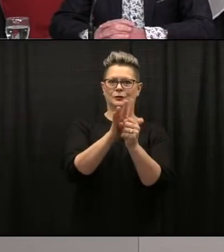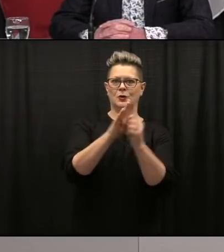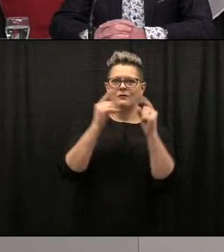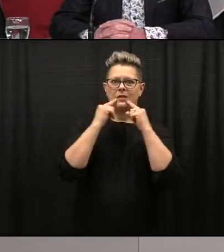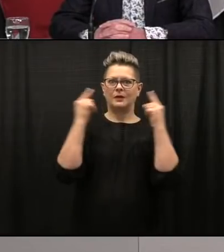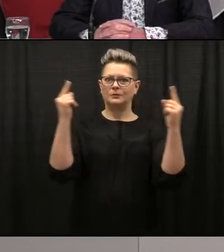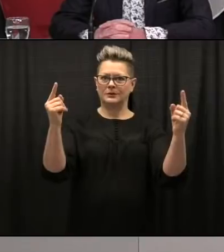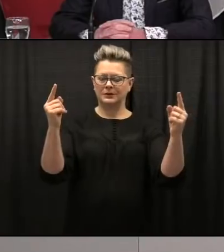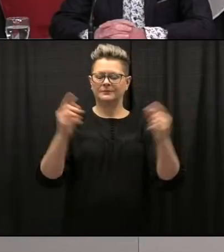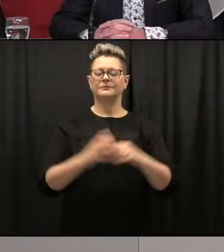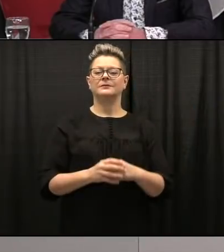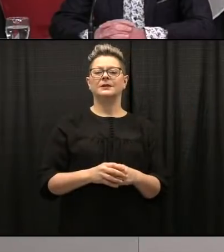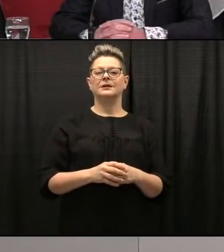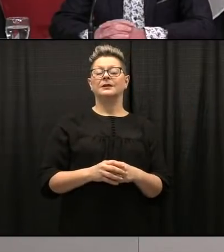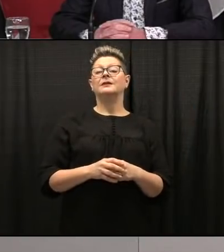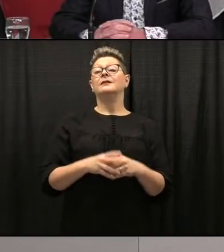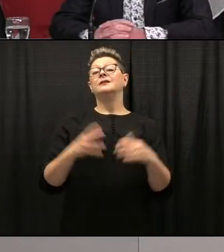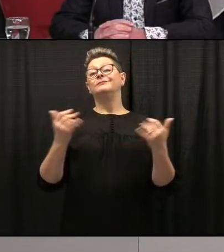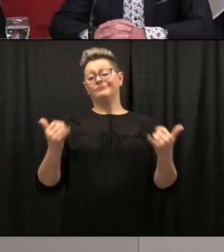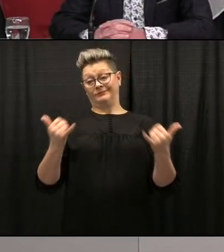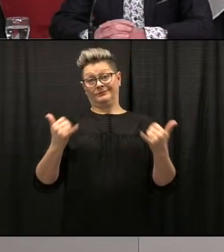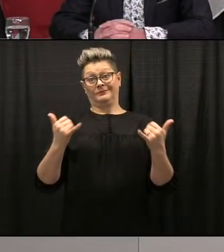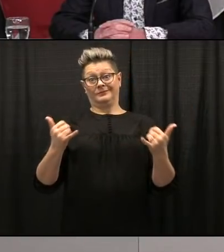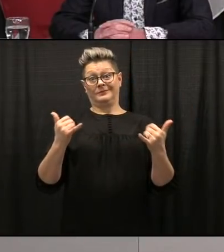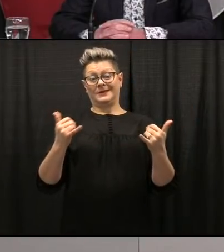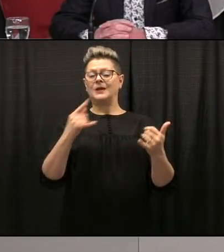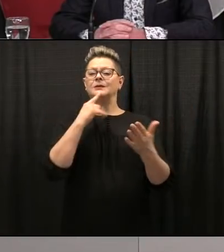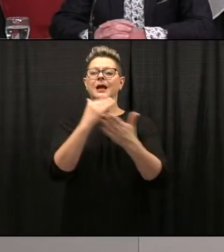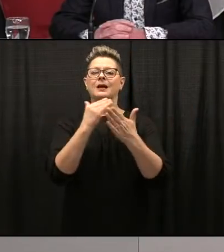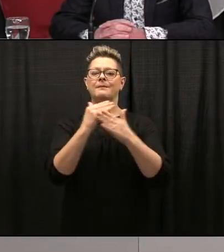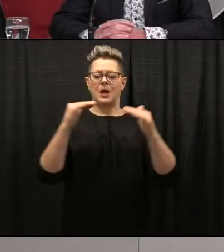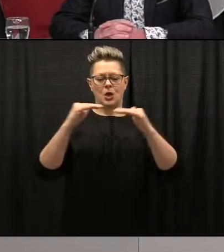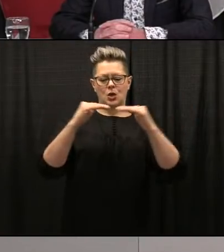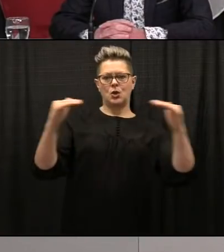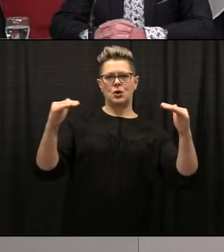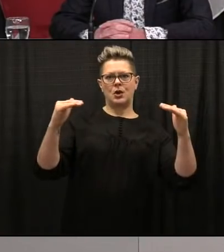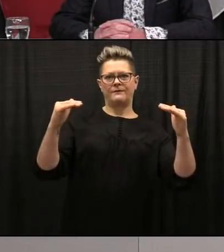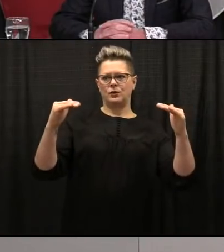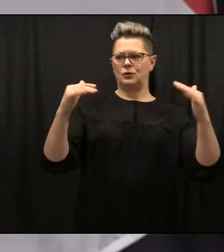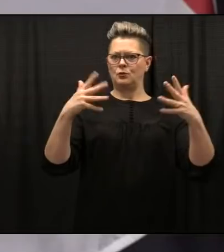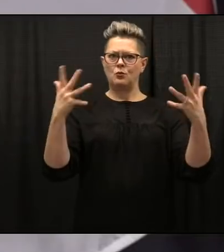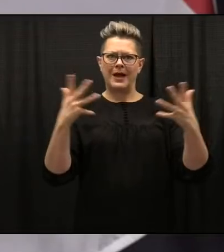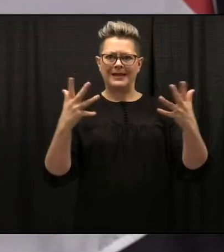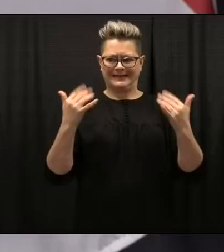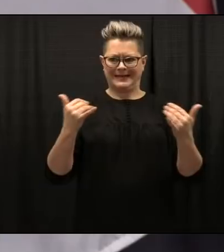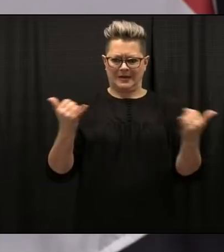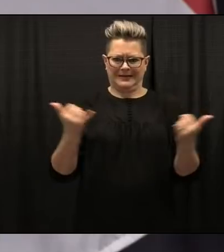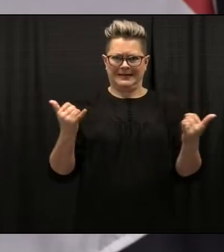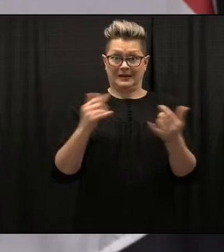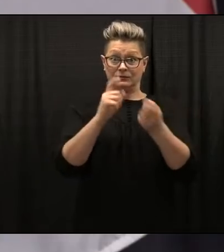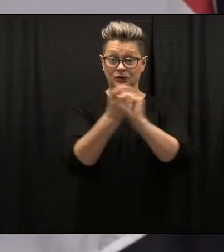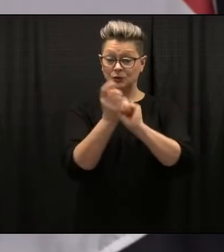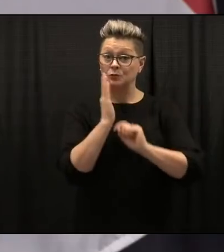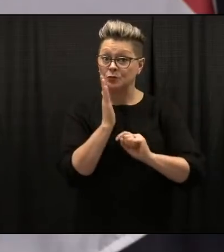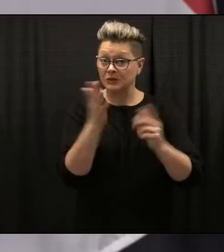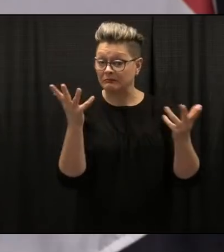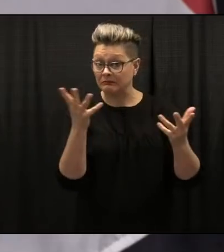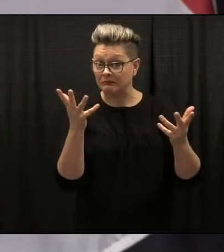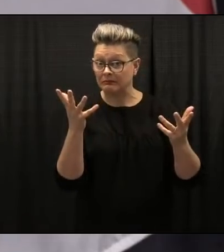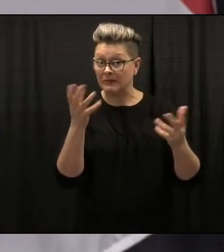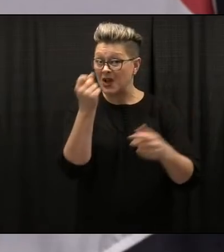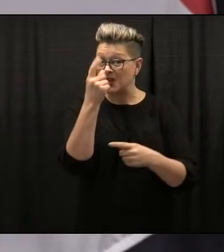said previously, this morning we are addressing our current alert level for the province of Newfoundland and Labrador. And I'm happy to share